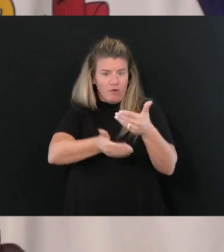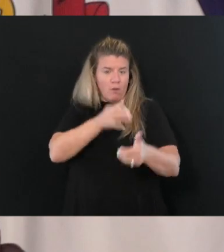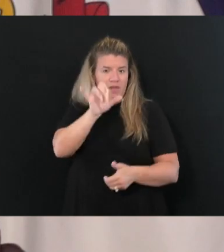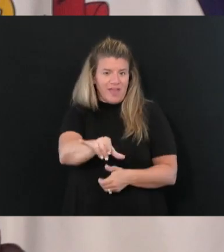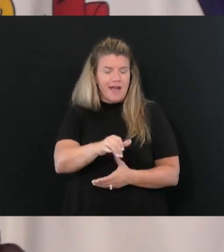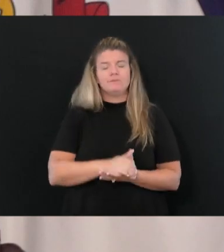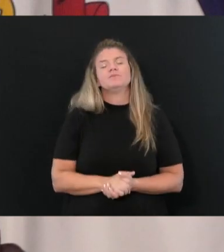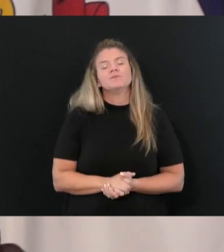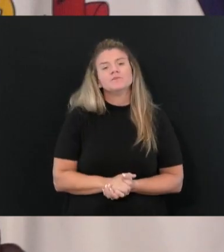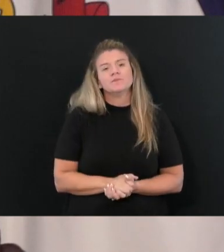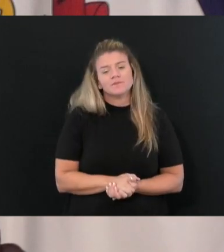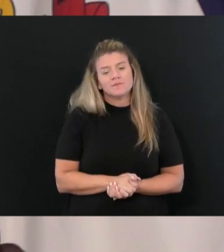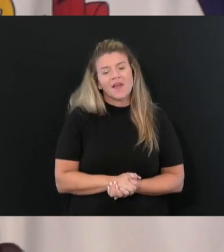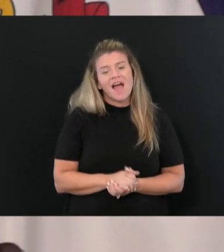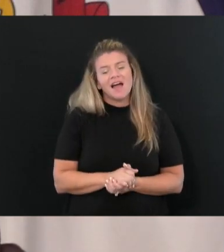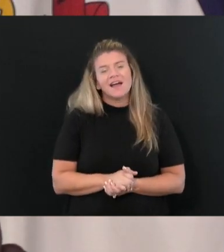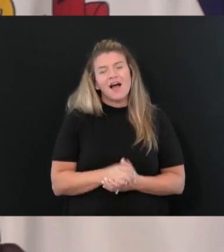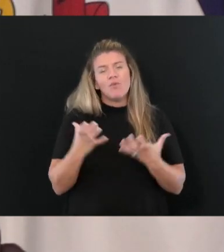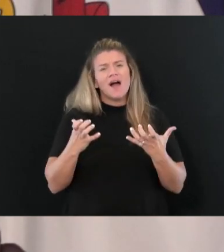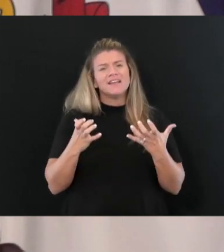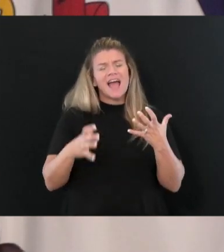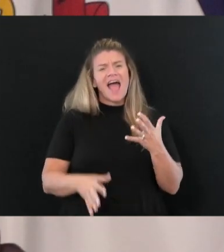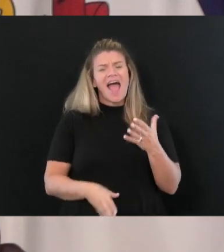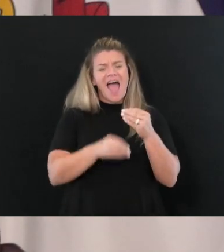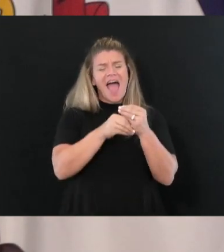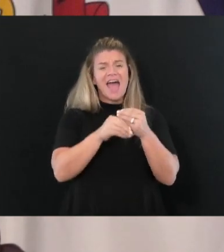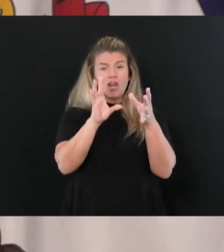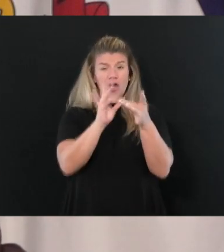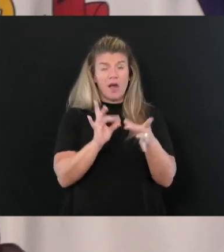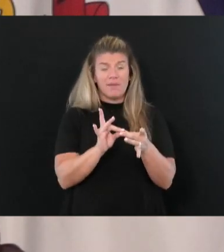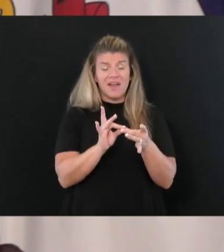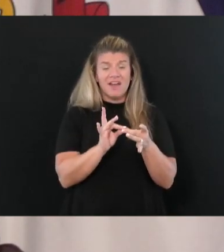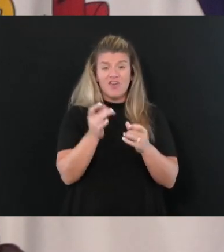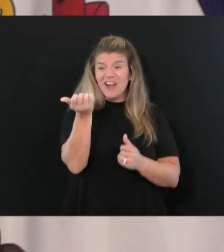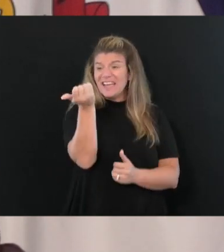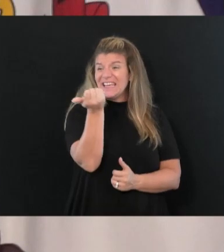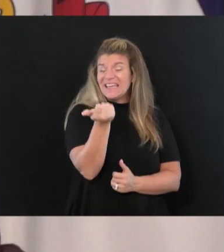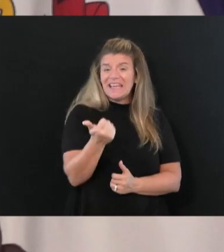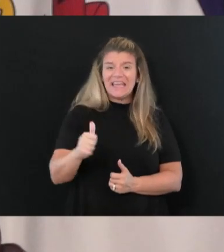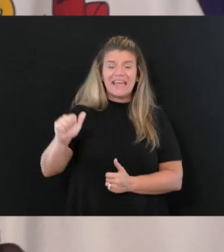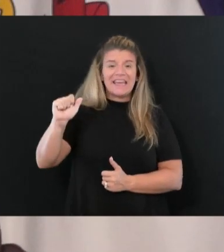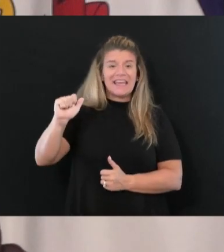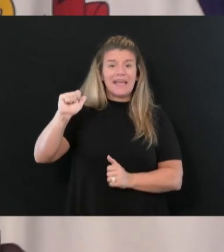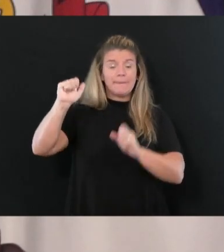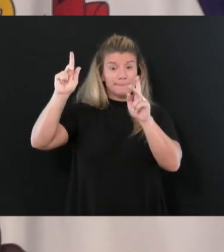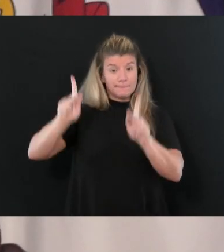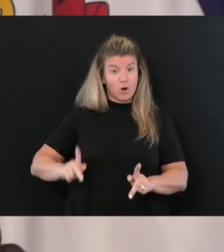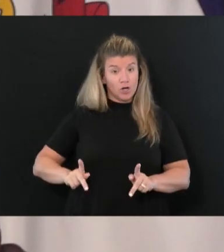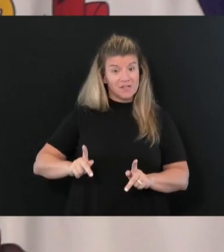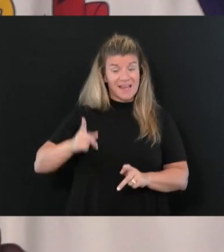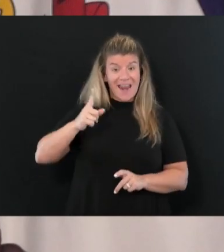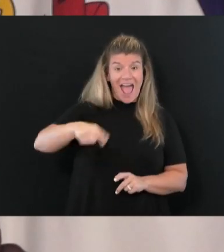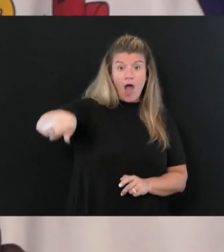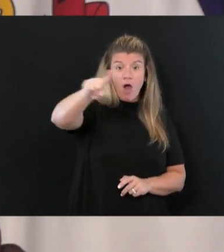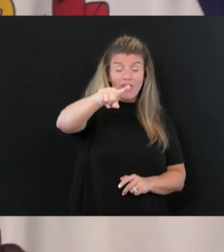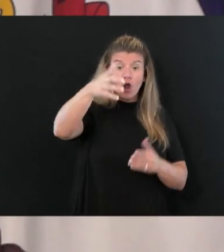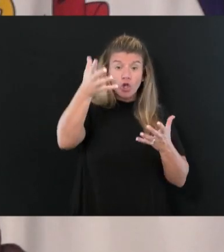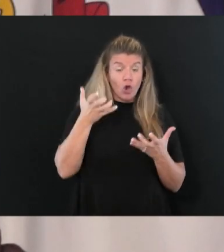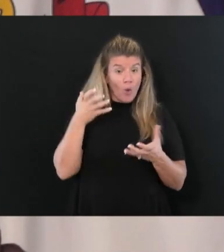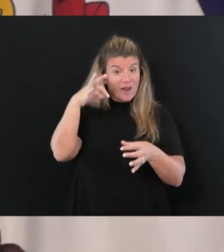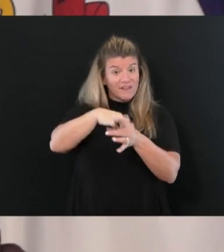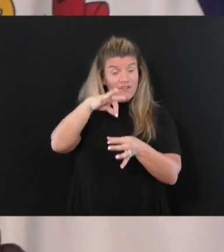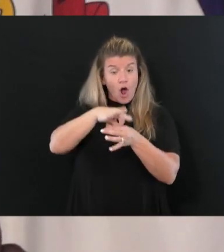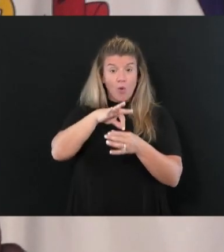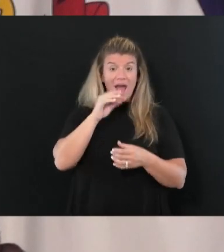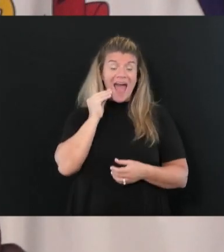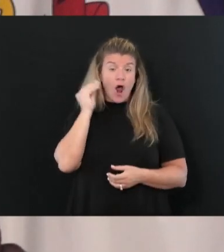I'd like to say one other thing. For any and all that are out there that want to vote by absentee ballot and everything,